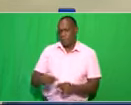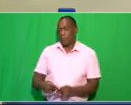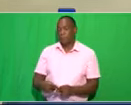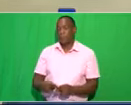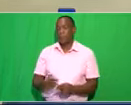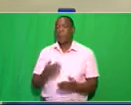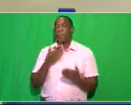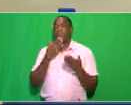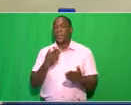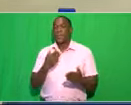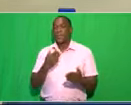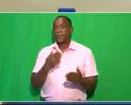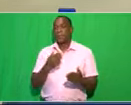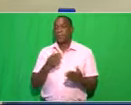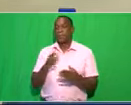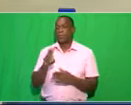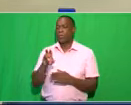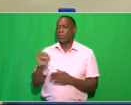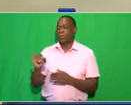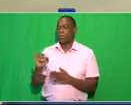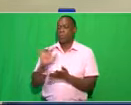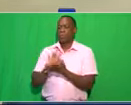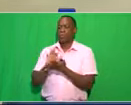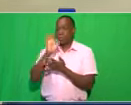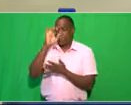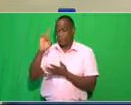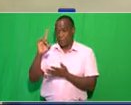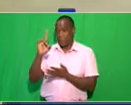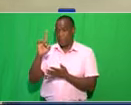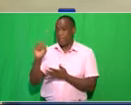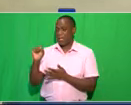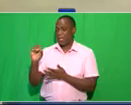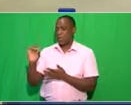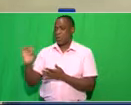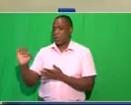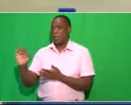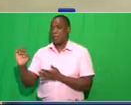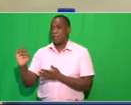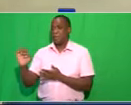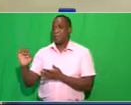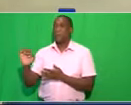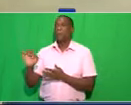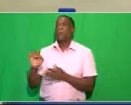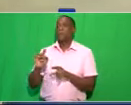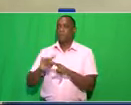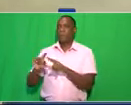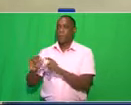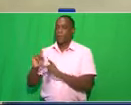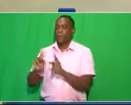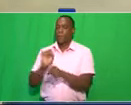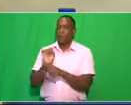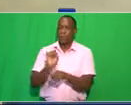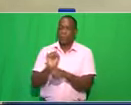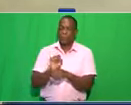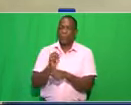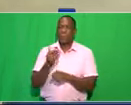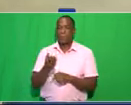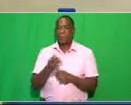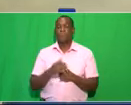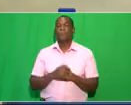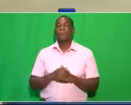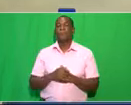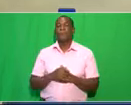thanks to the UE School of Education, the personnel there, We want to say thank you to them.